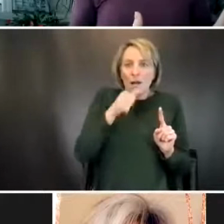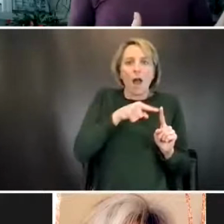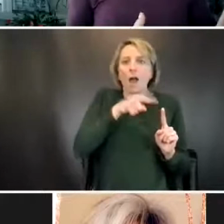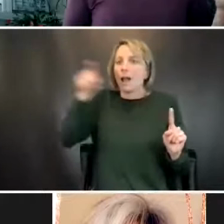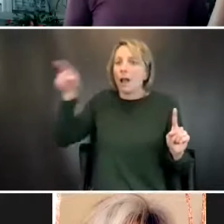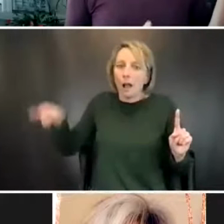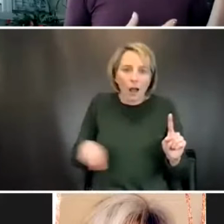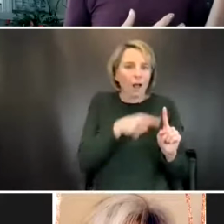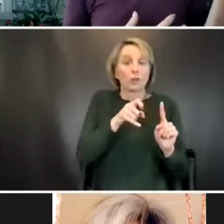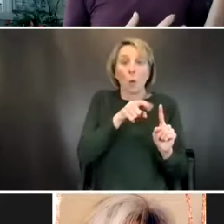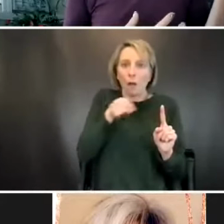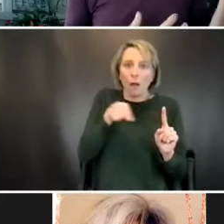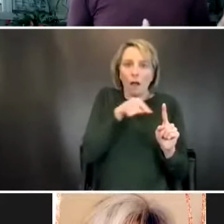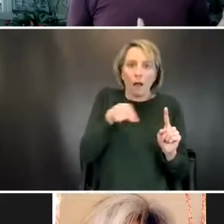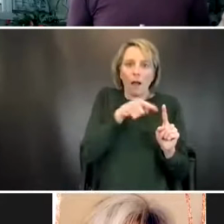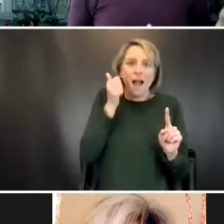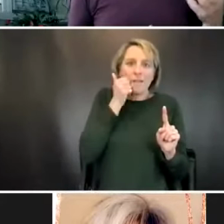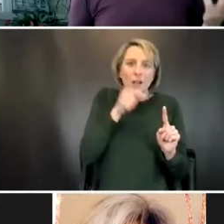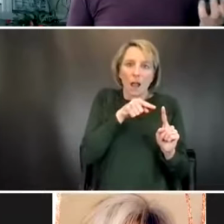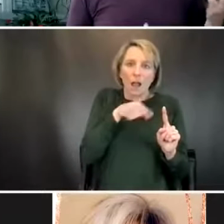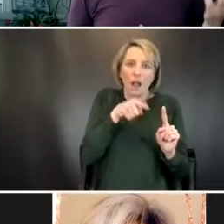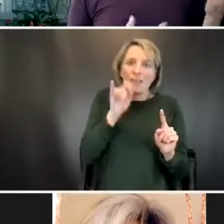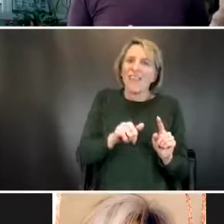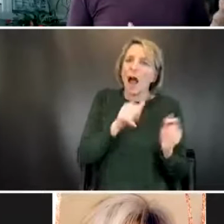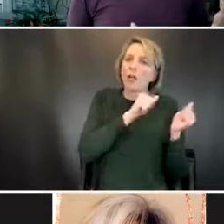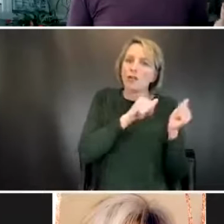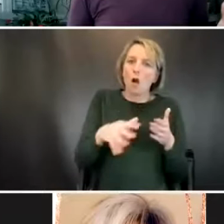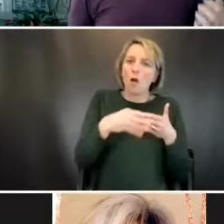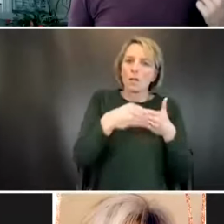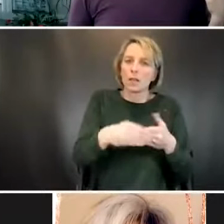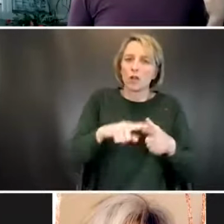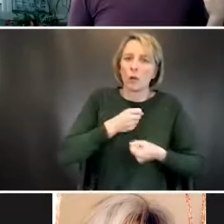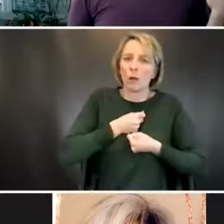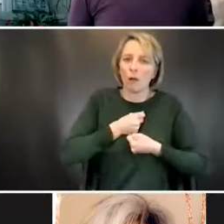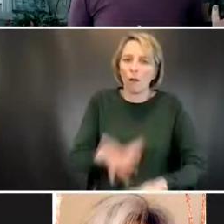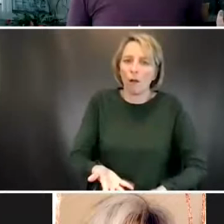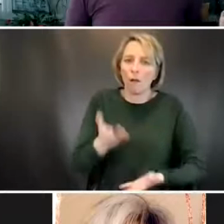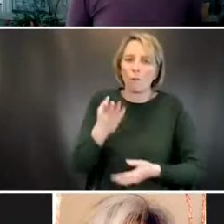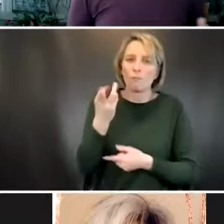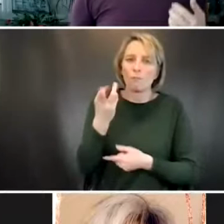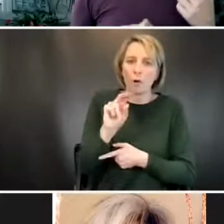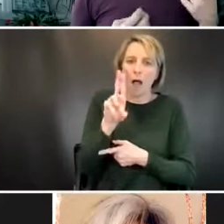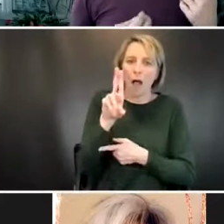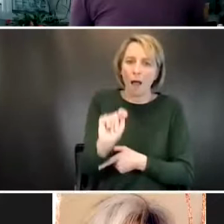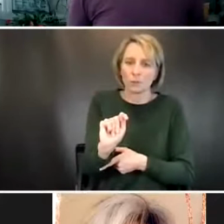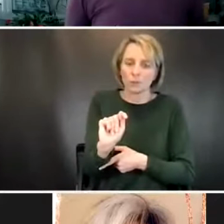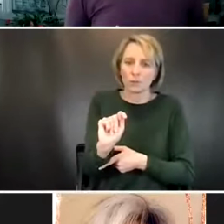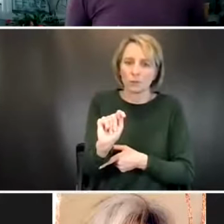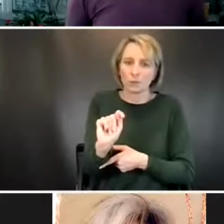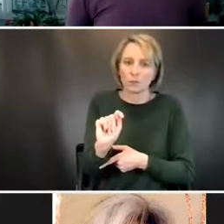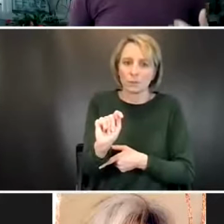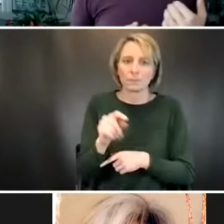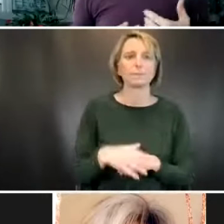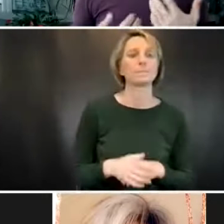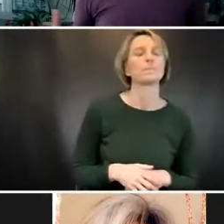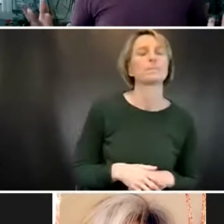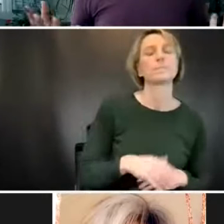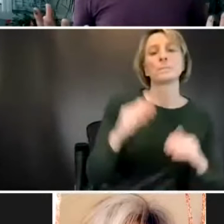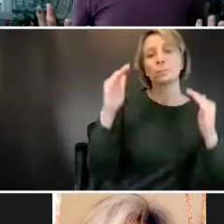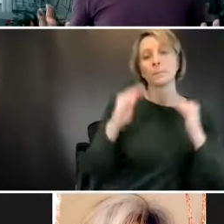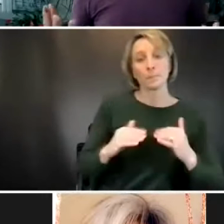good news in that we can use stress to our benefit, and eustress is good stress. So this